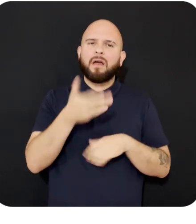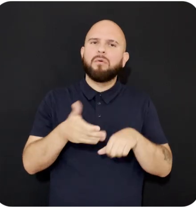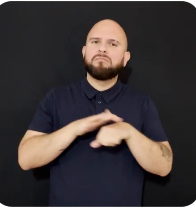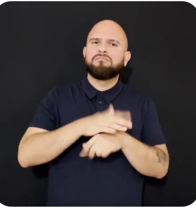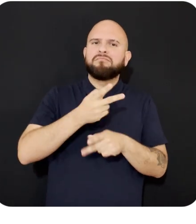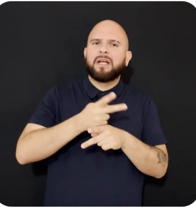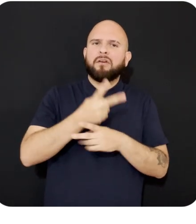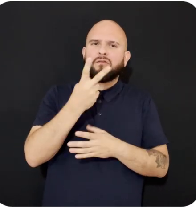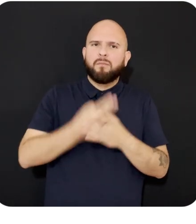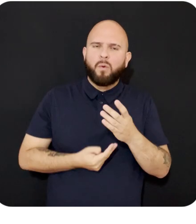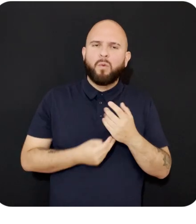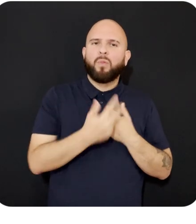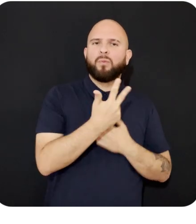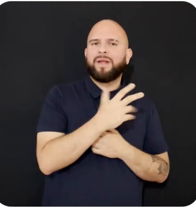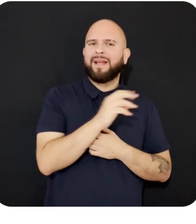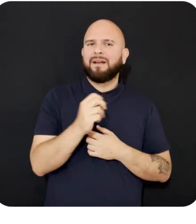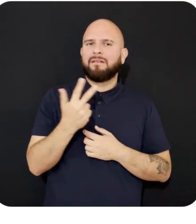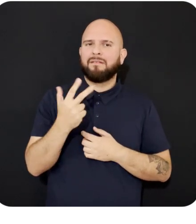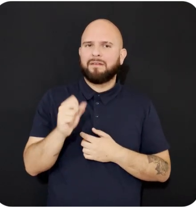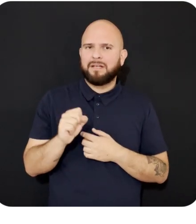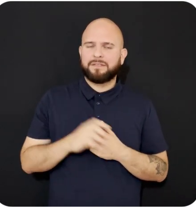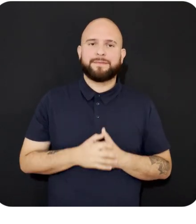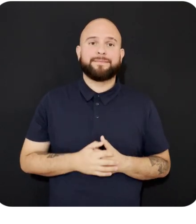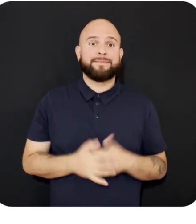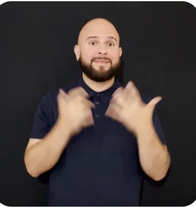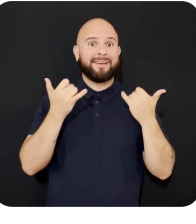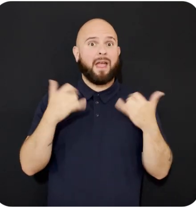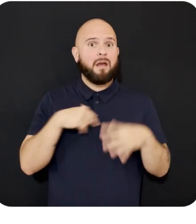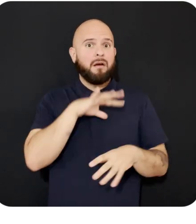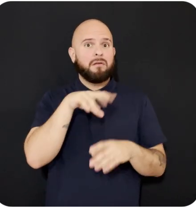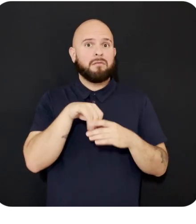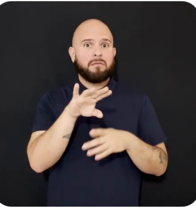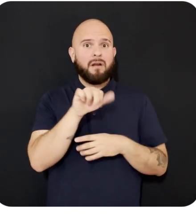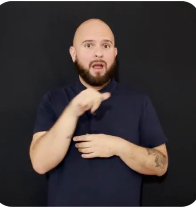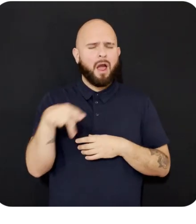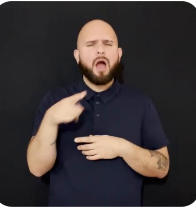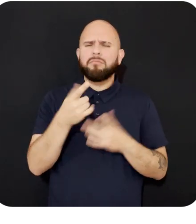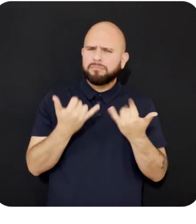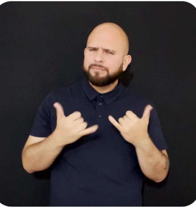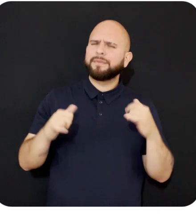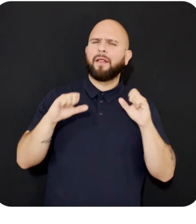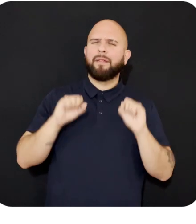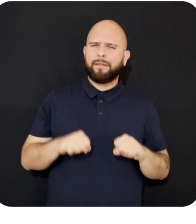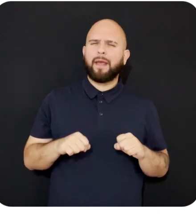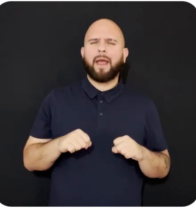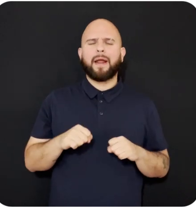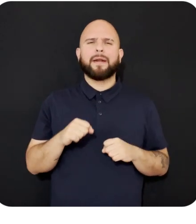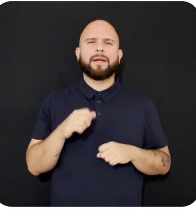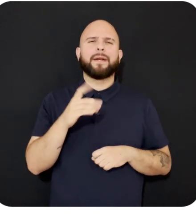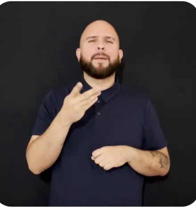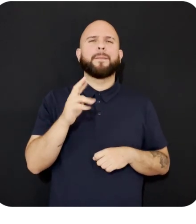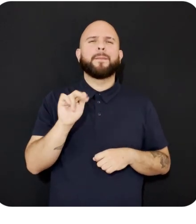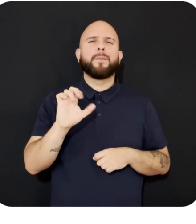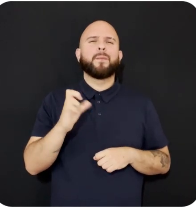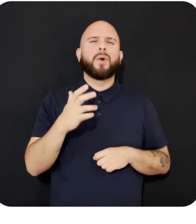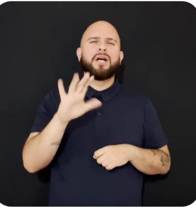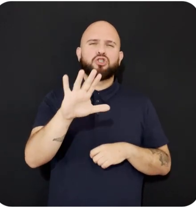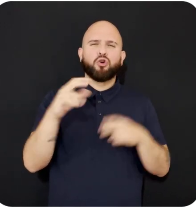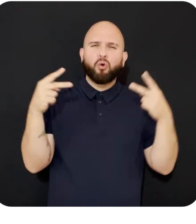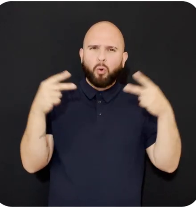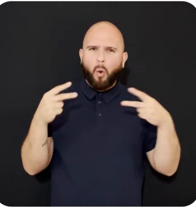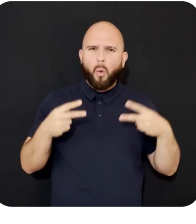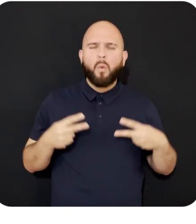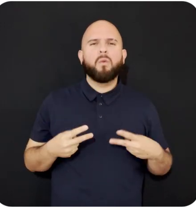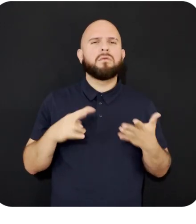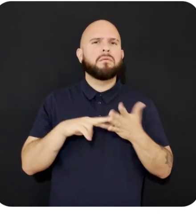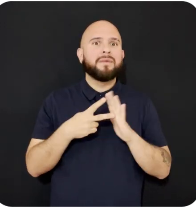3 and the 3S. Now, within your application, you can still conditionally branch your code based on which headset